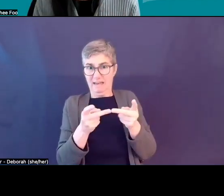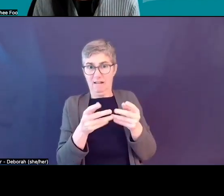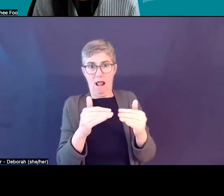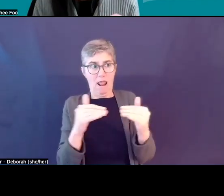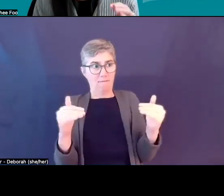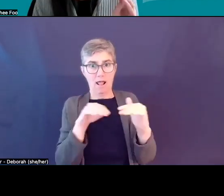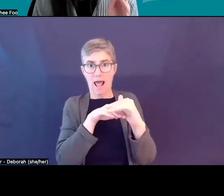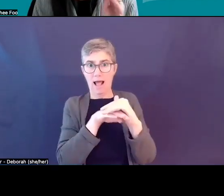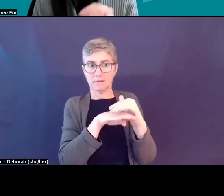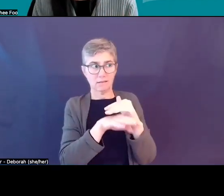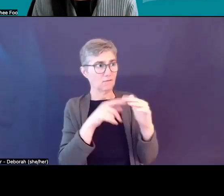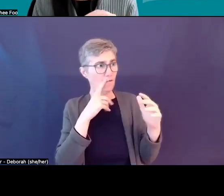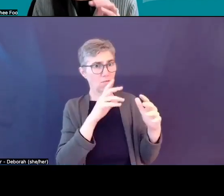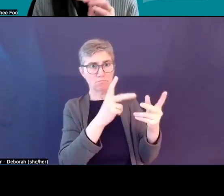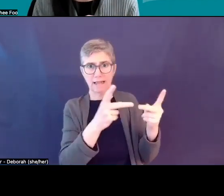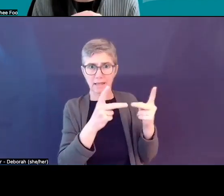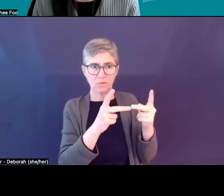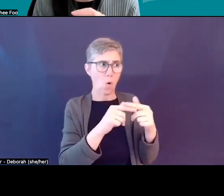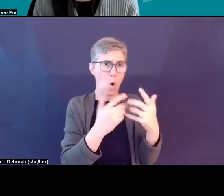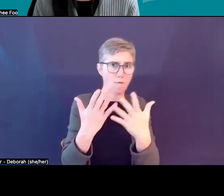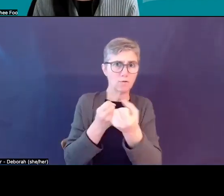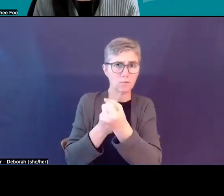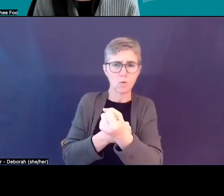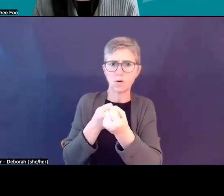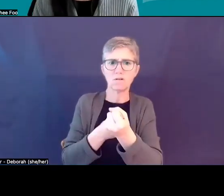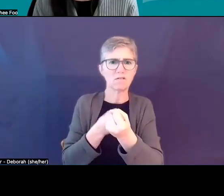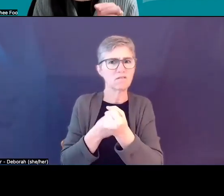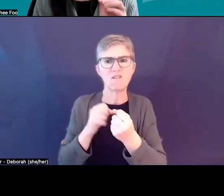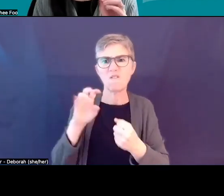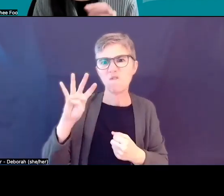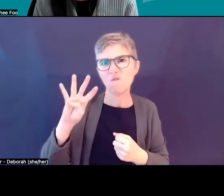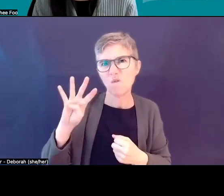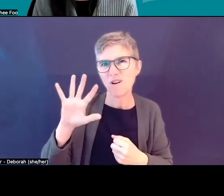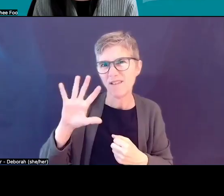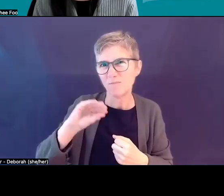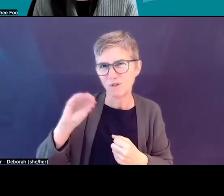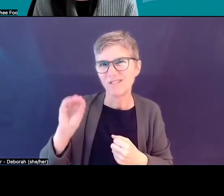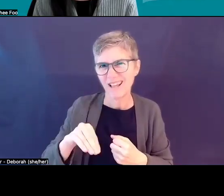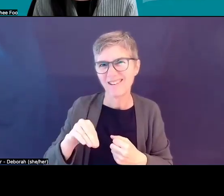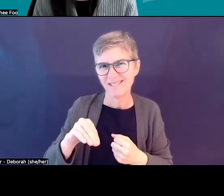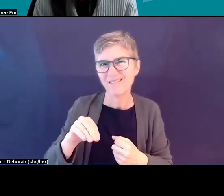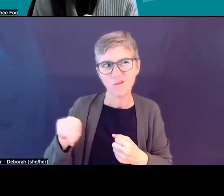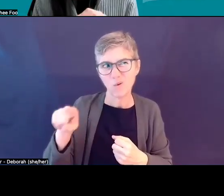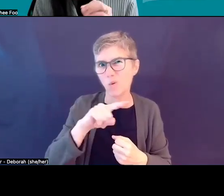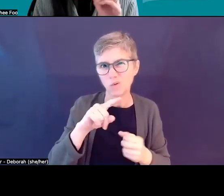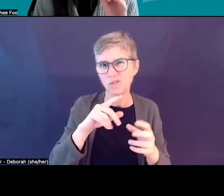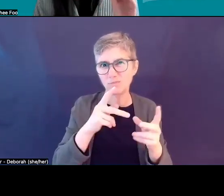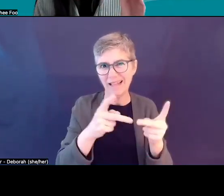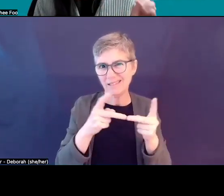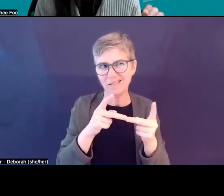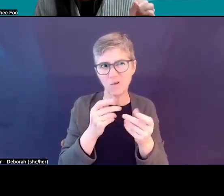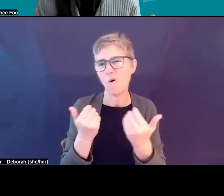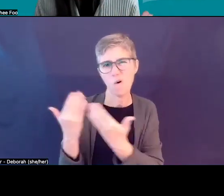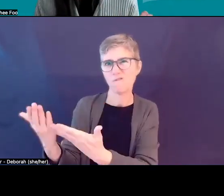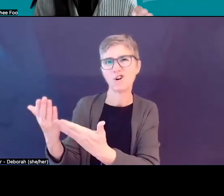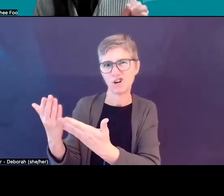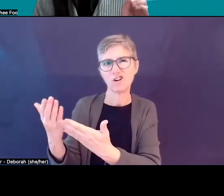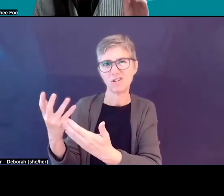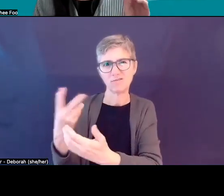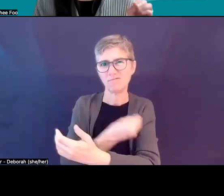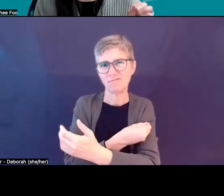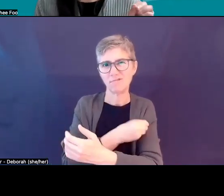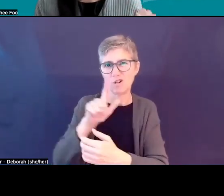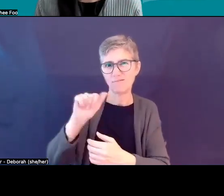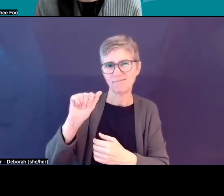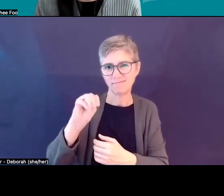only 45% of Massachusetts substance use treatment facilities offer long-acting naltrexone, and only 13%